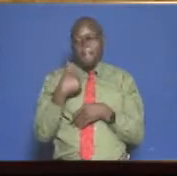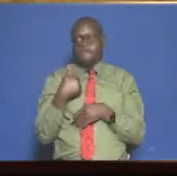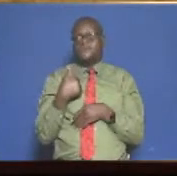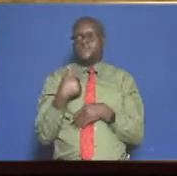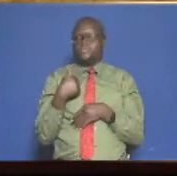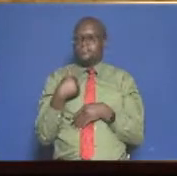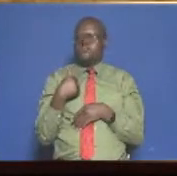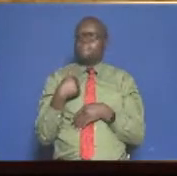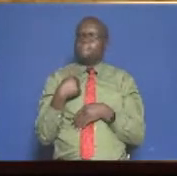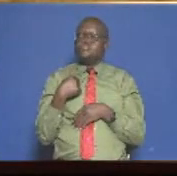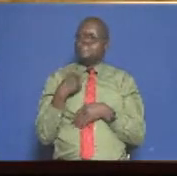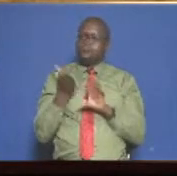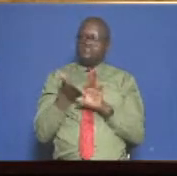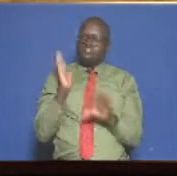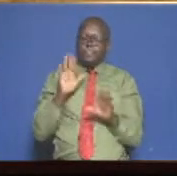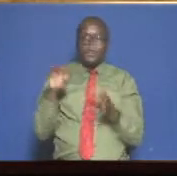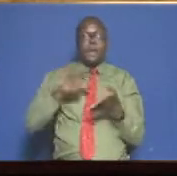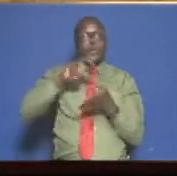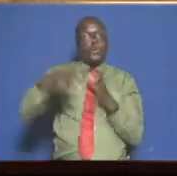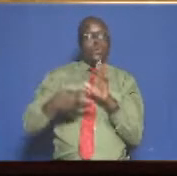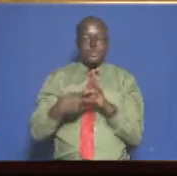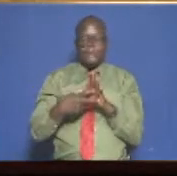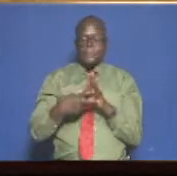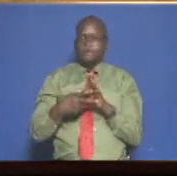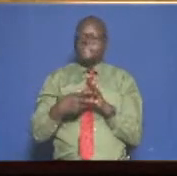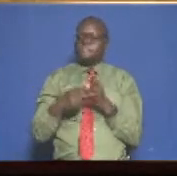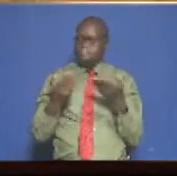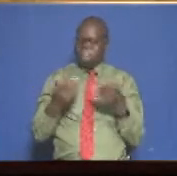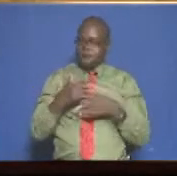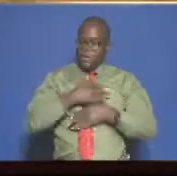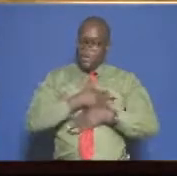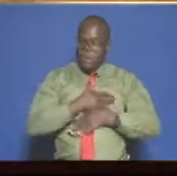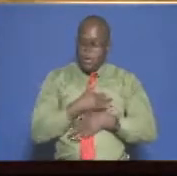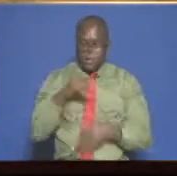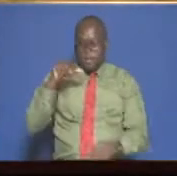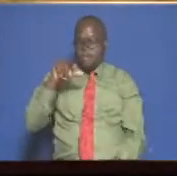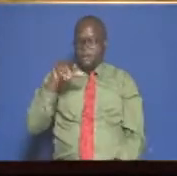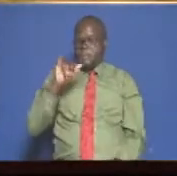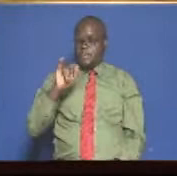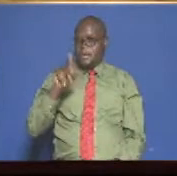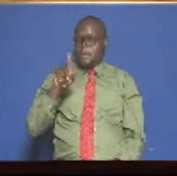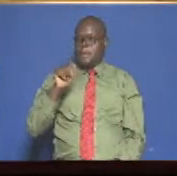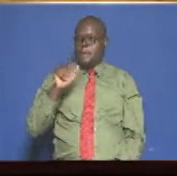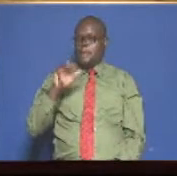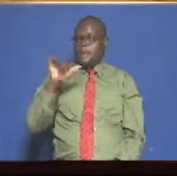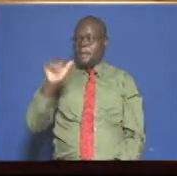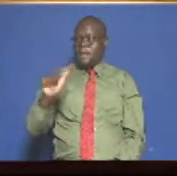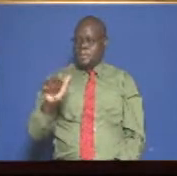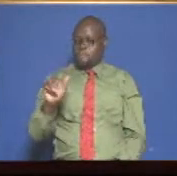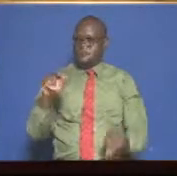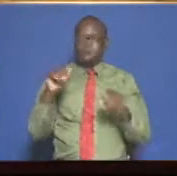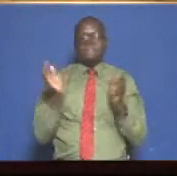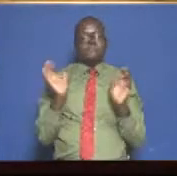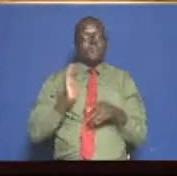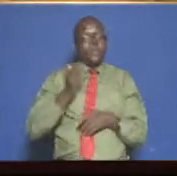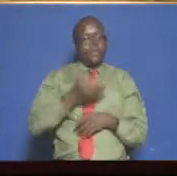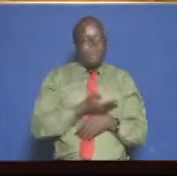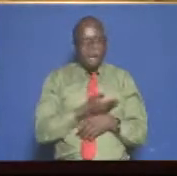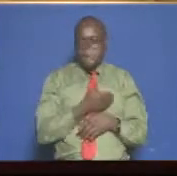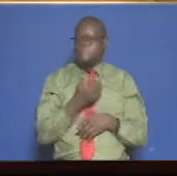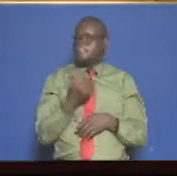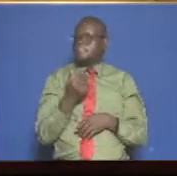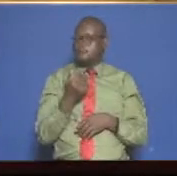scene. So, Honorable Gikaria, your committee, take some little bit of time. And